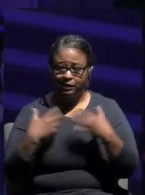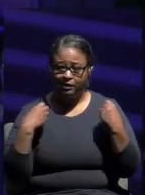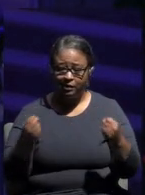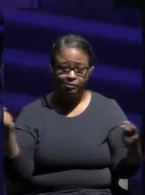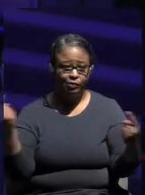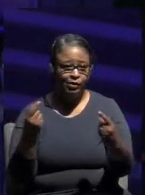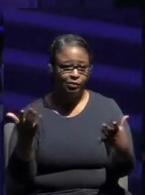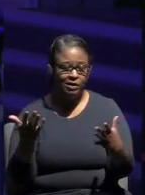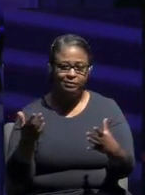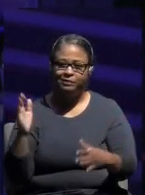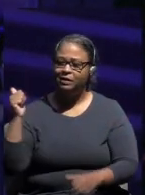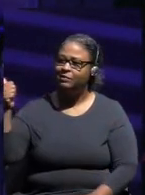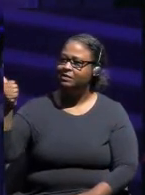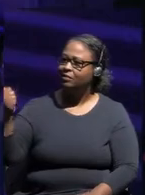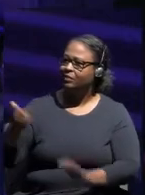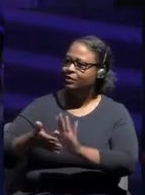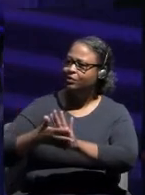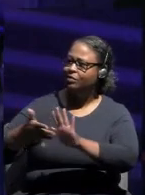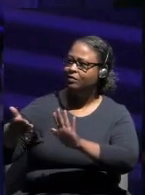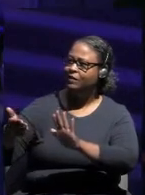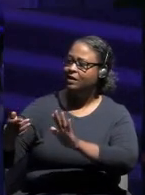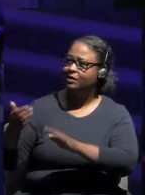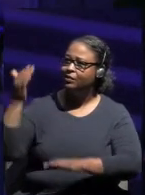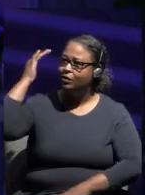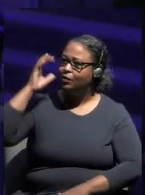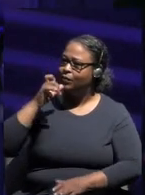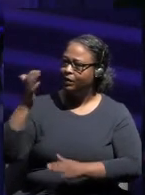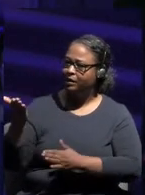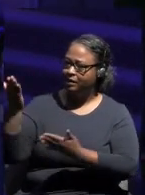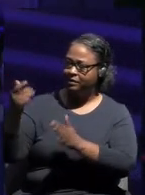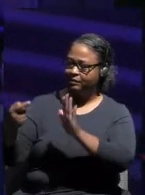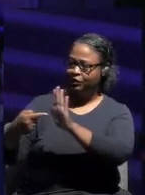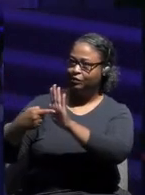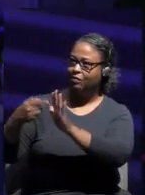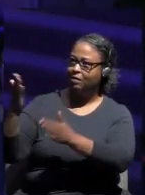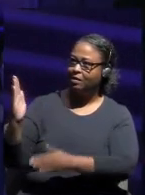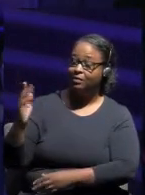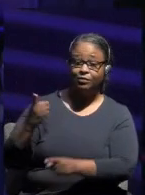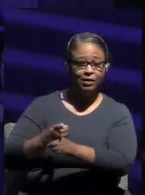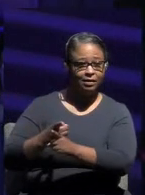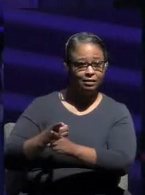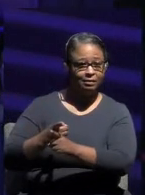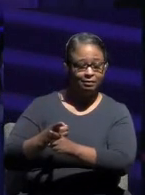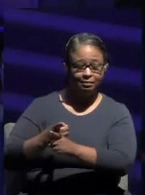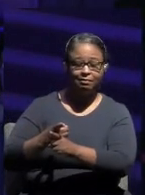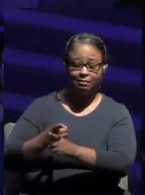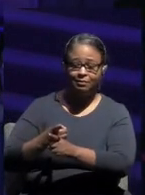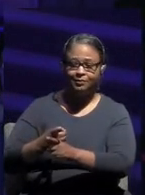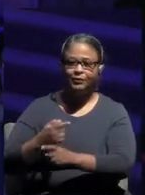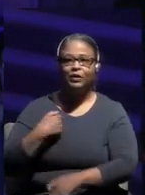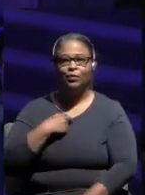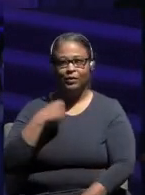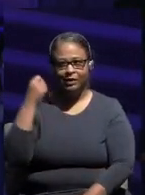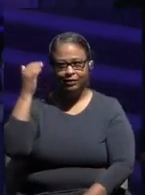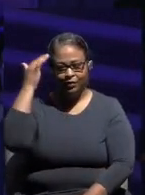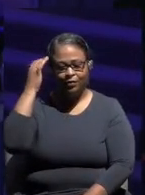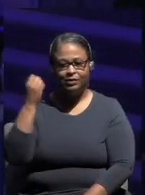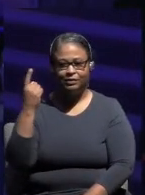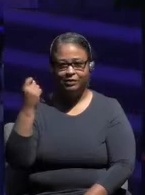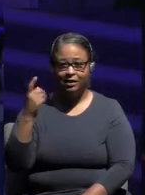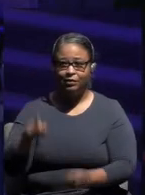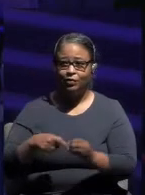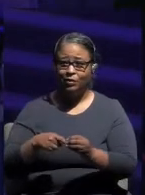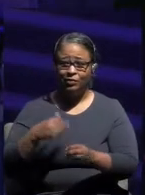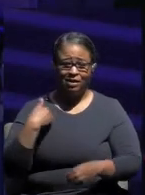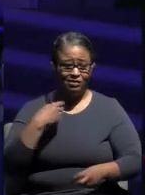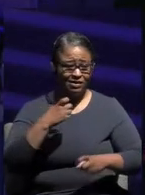glorified, that he would be made known and revealed unto men. So, Lord, we recognize and understand that when we bring our needs to you,